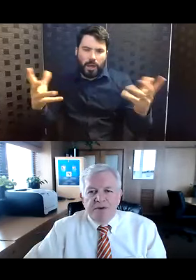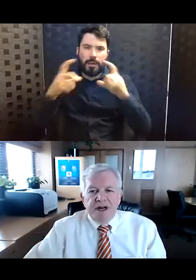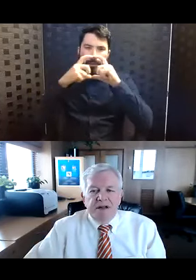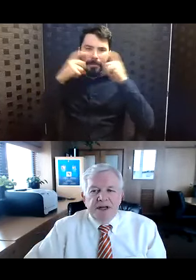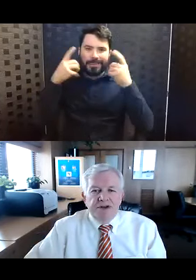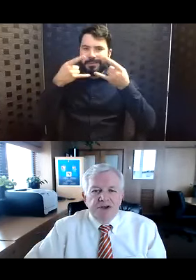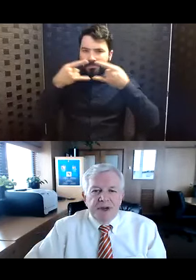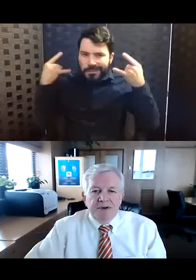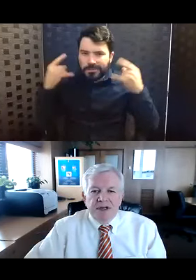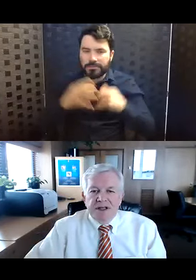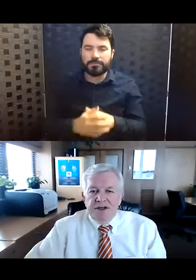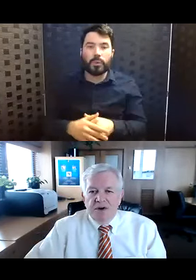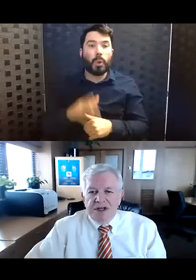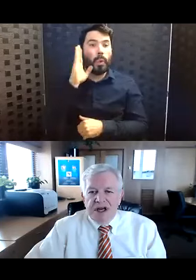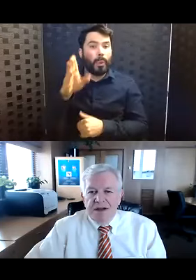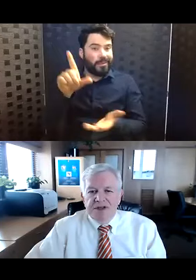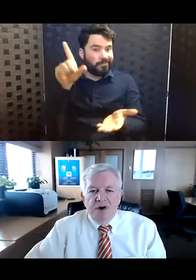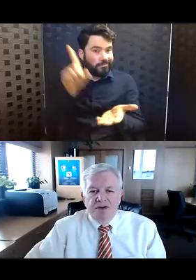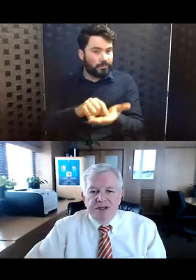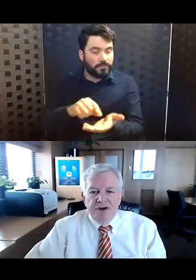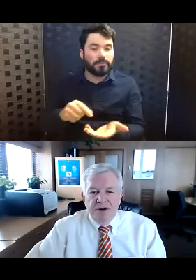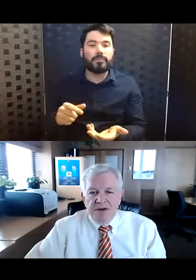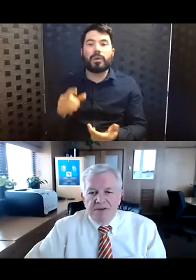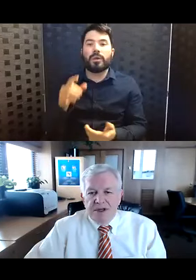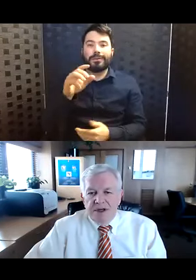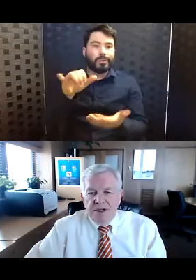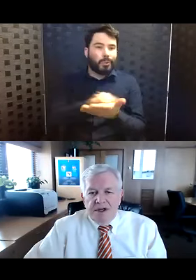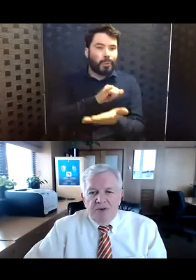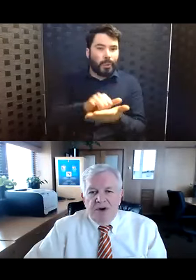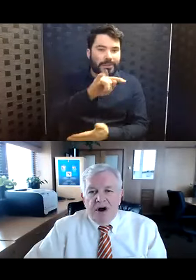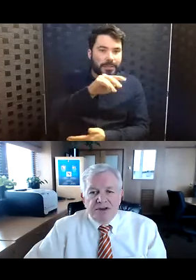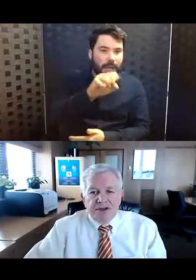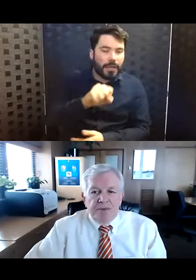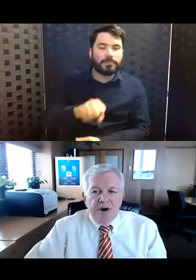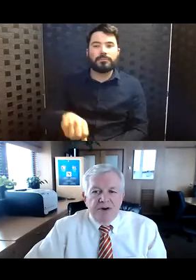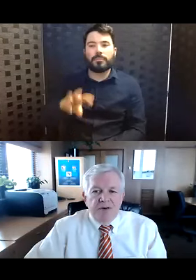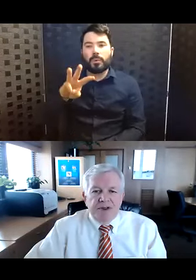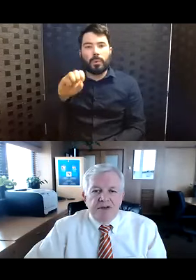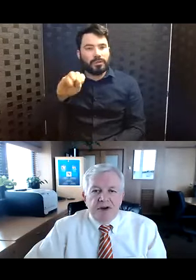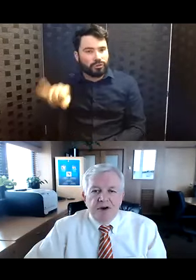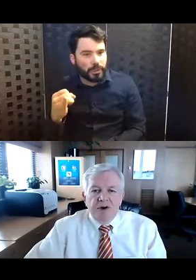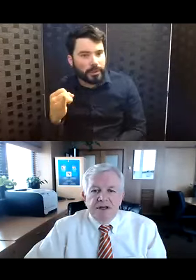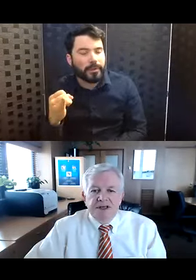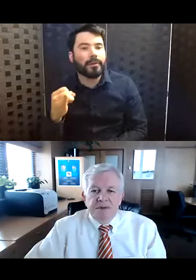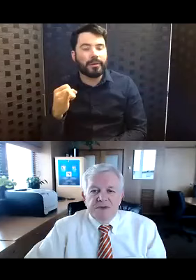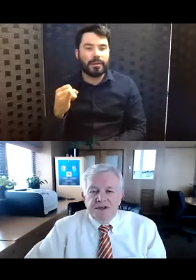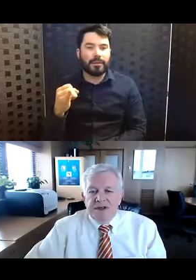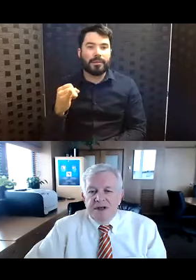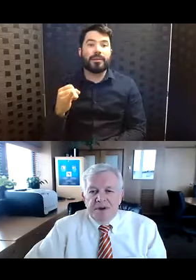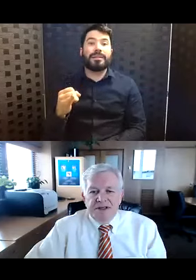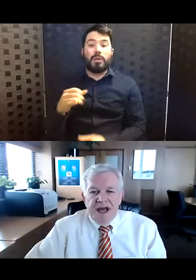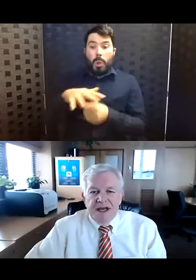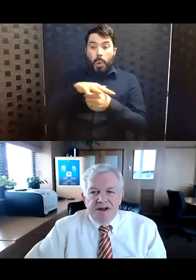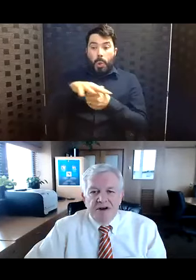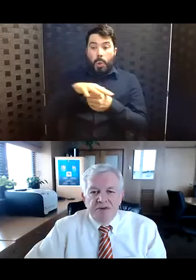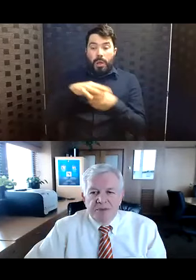will be running in major newspapers like the New York Times and the Wall Street Journal. We are also partnering with other local health systems to